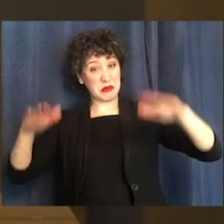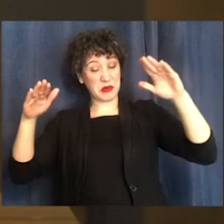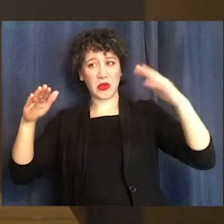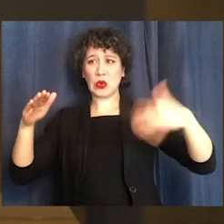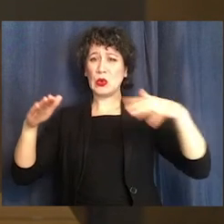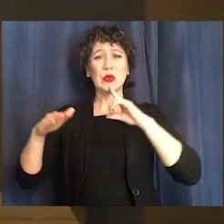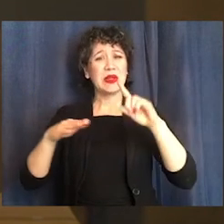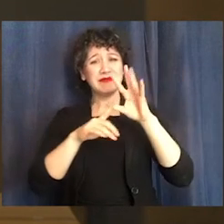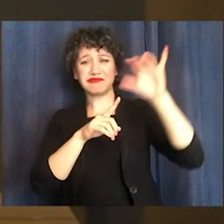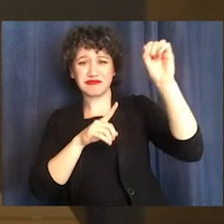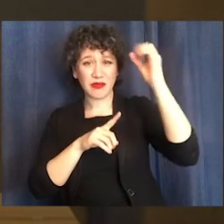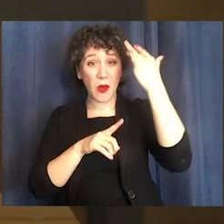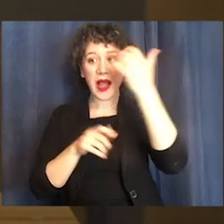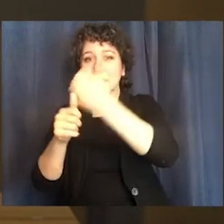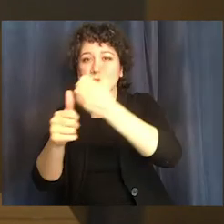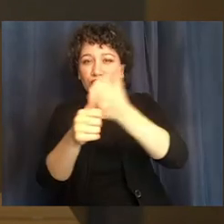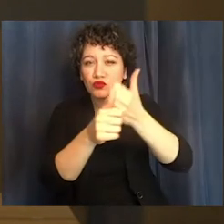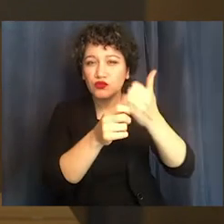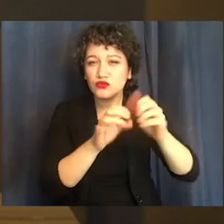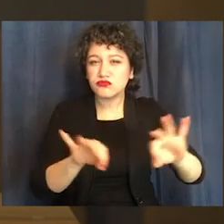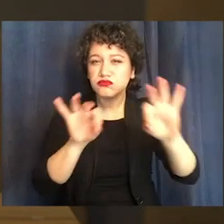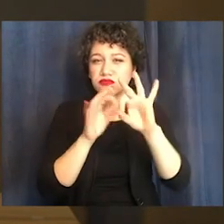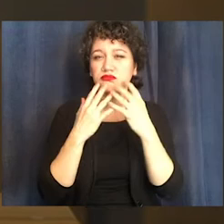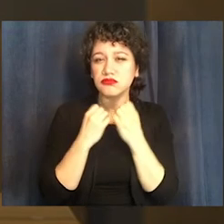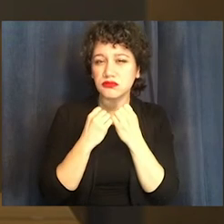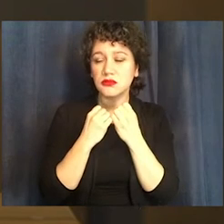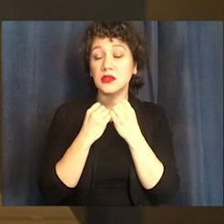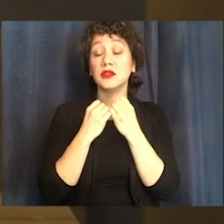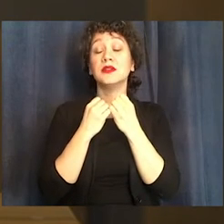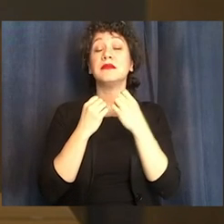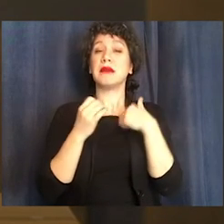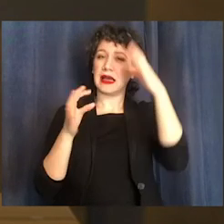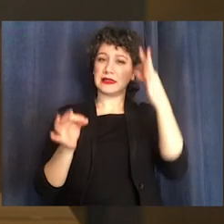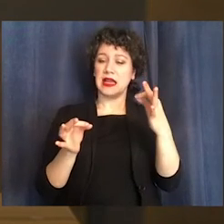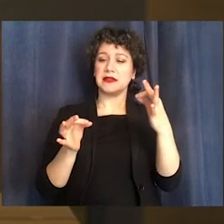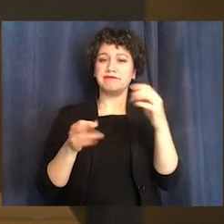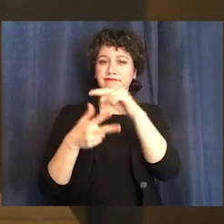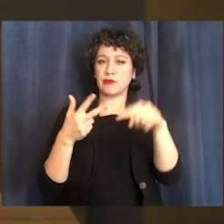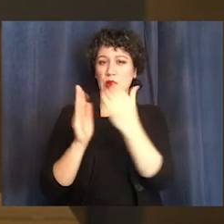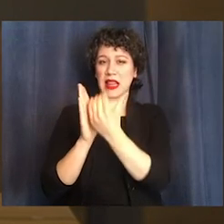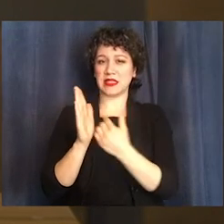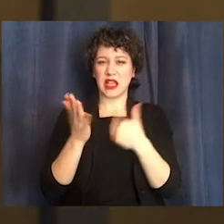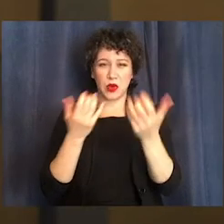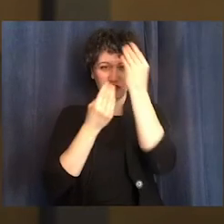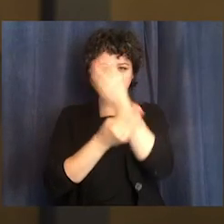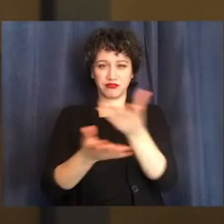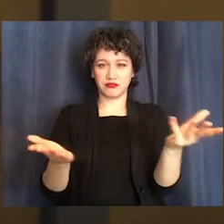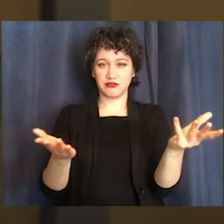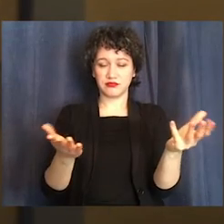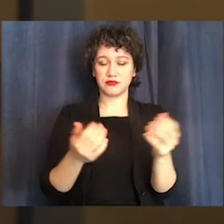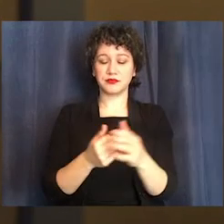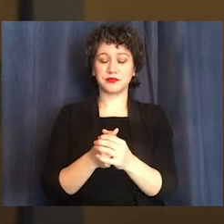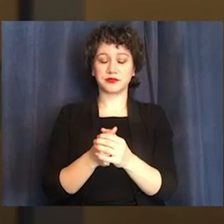every one of them. With that being said, I've decided to share 3 lessons that I've learned here with you all tonight. In